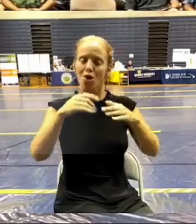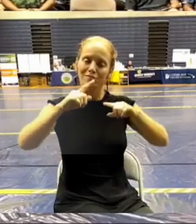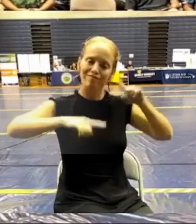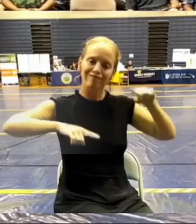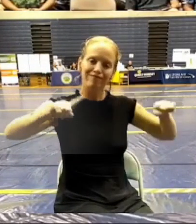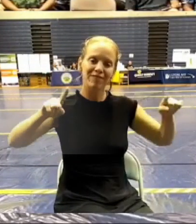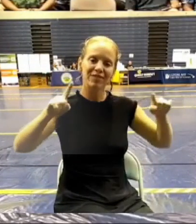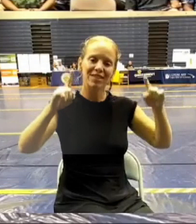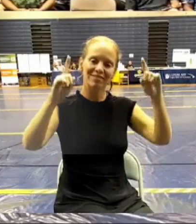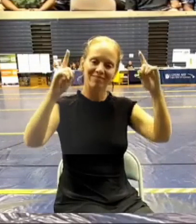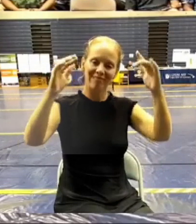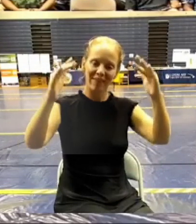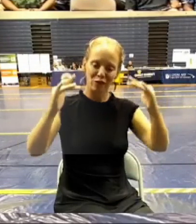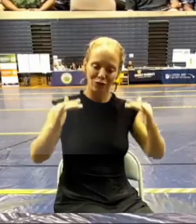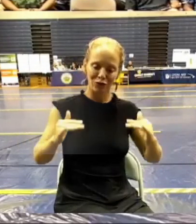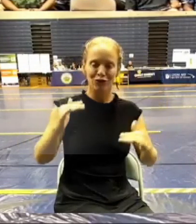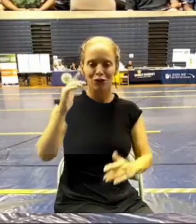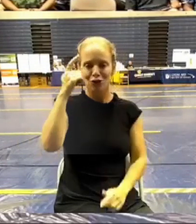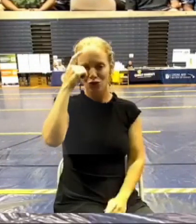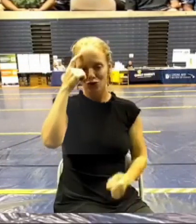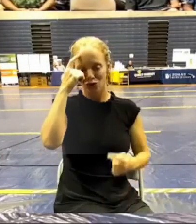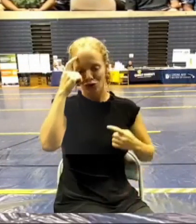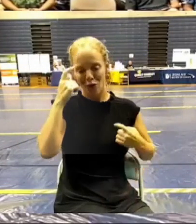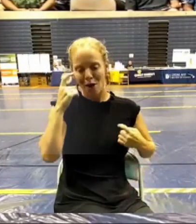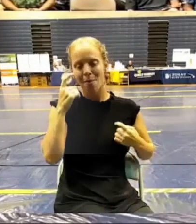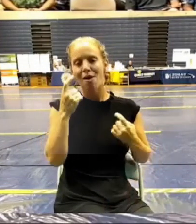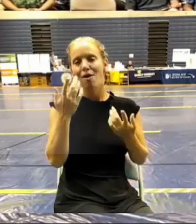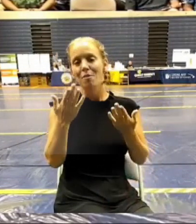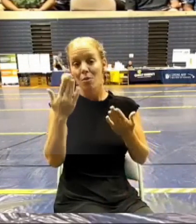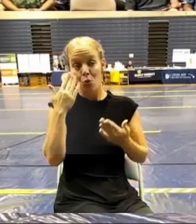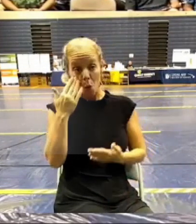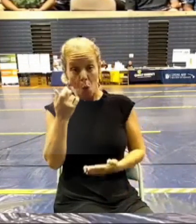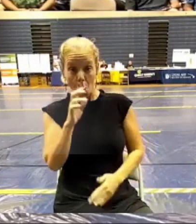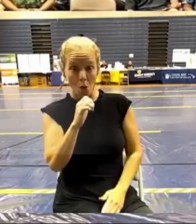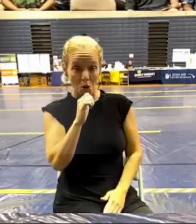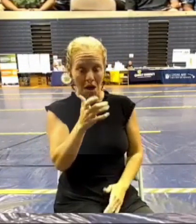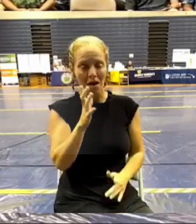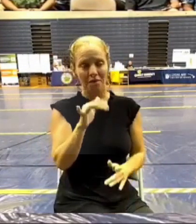trauma. Whether we know it or not is another instance.